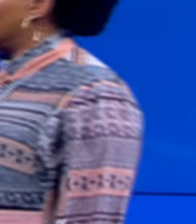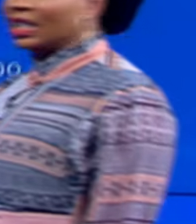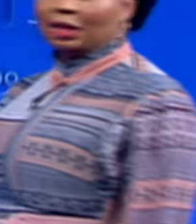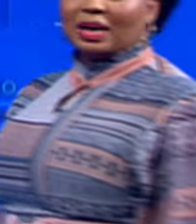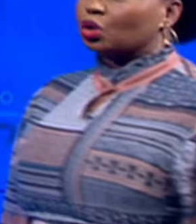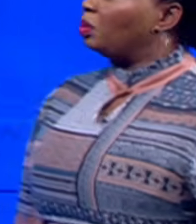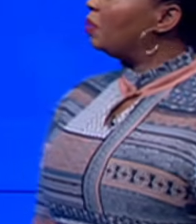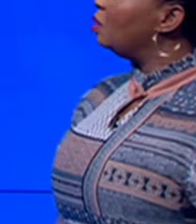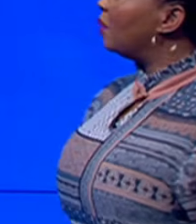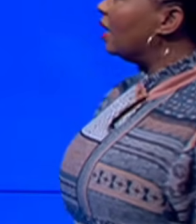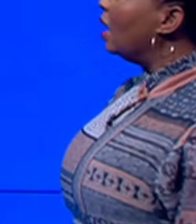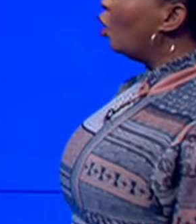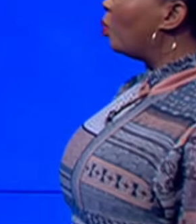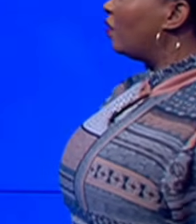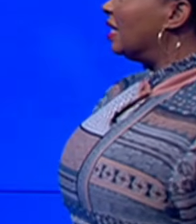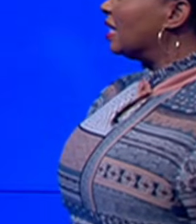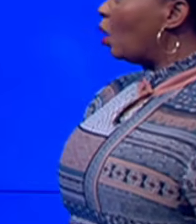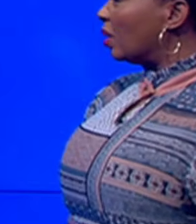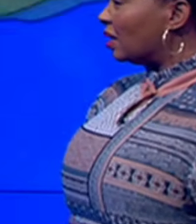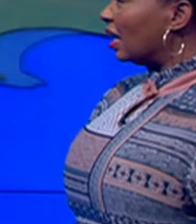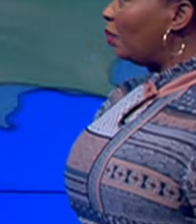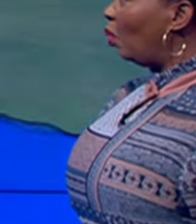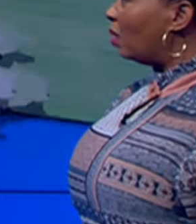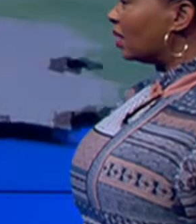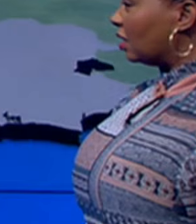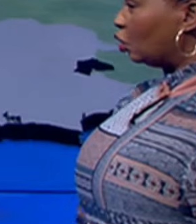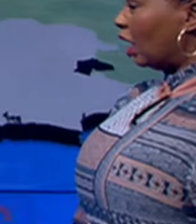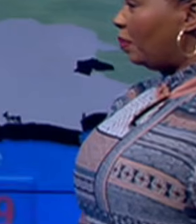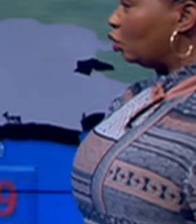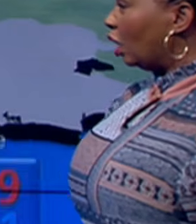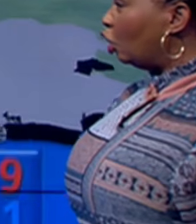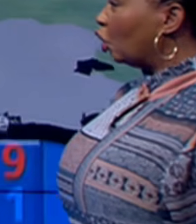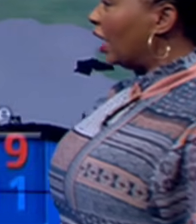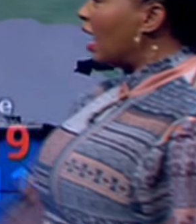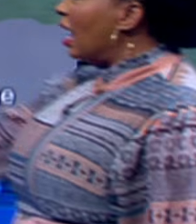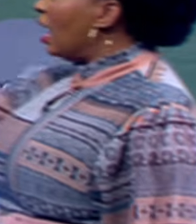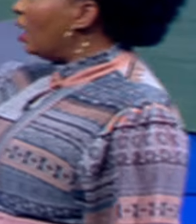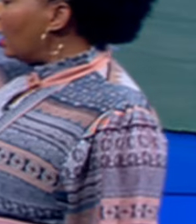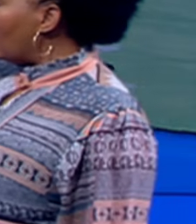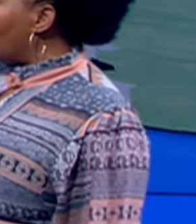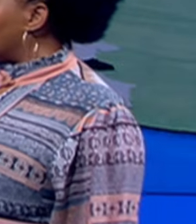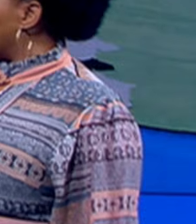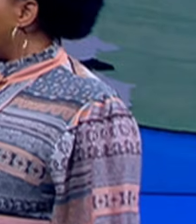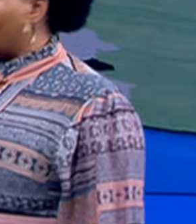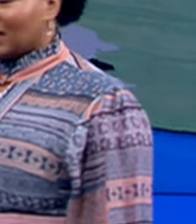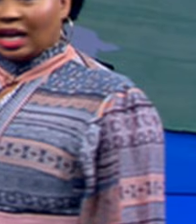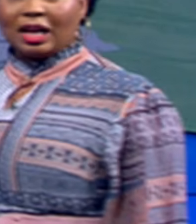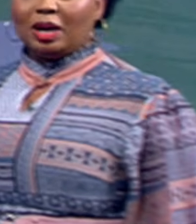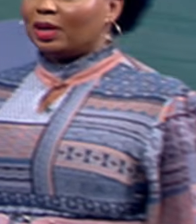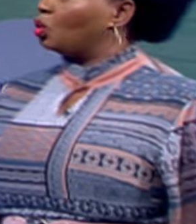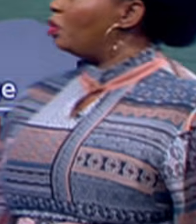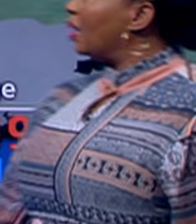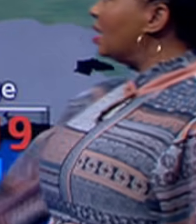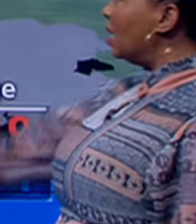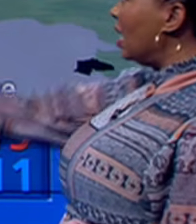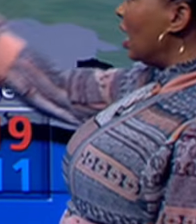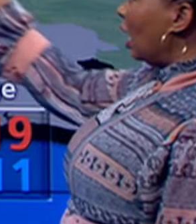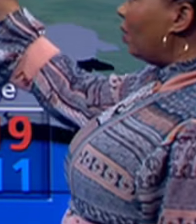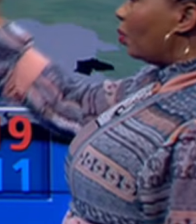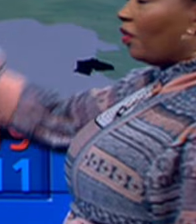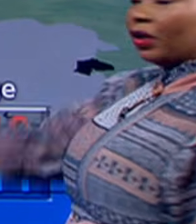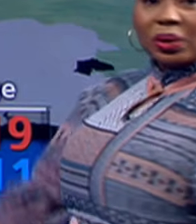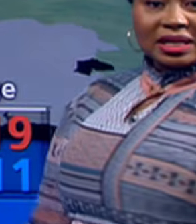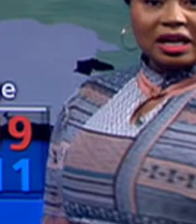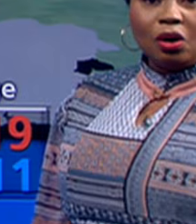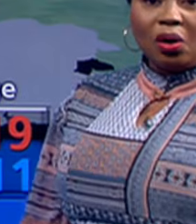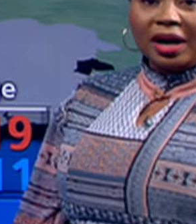ntše go ruthetše ka tše 22 go provinceng ya Western Cape go la go sasa re tšwela pele jwale le tšona re lebelela jwale Riverstal le tlabe le 24 re